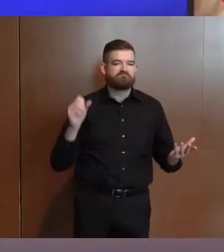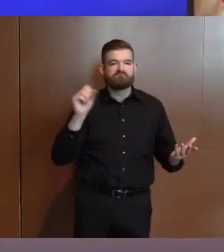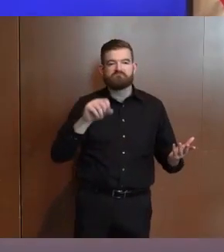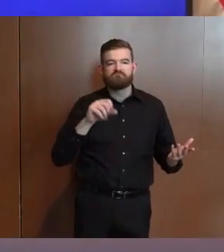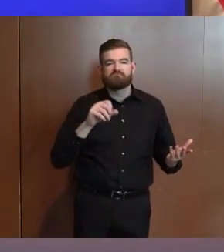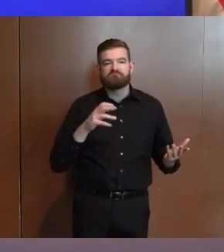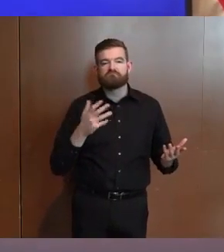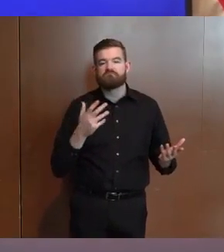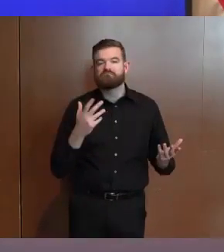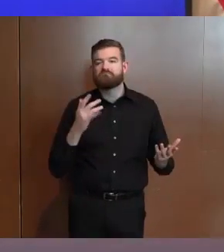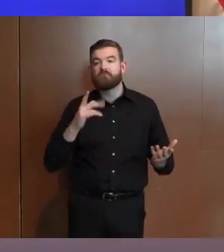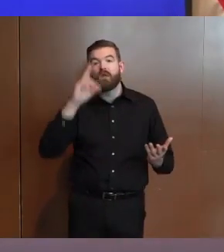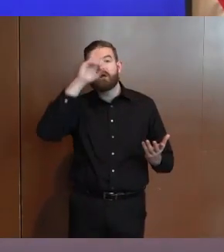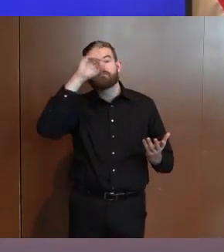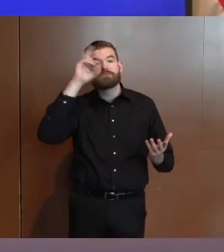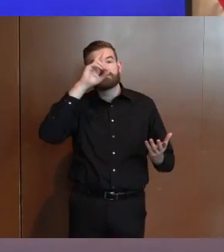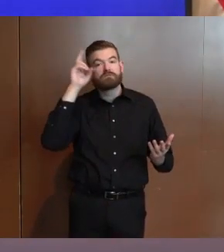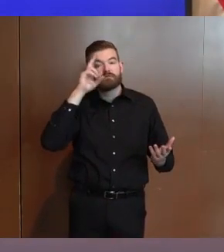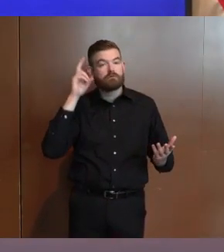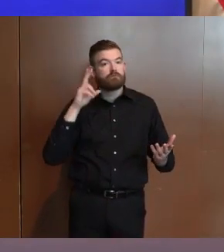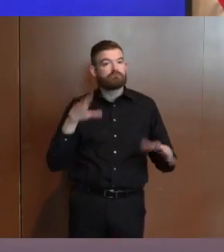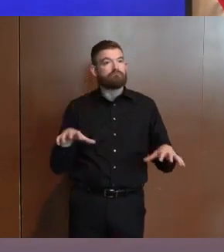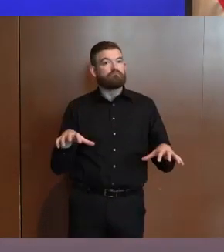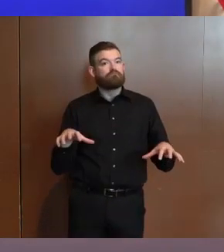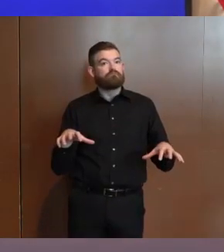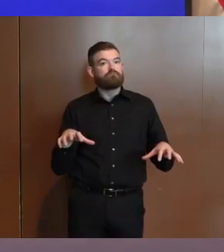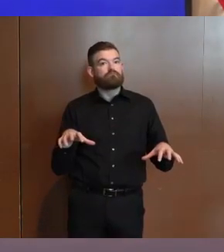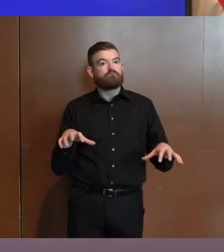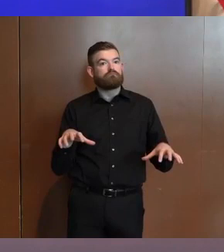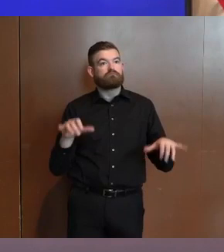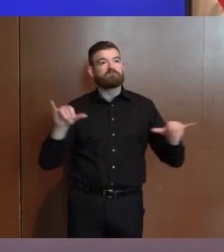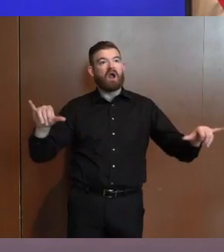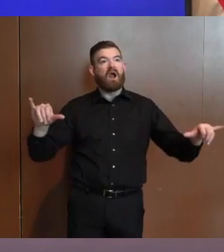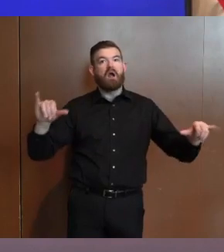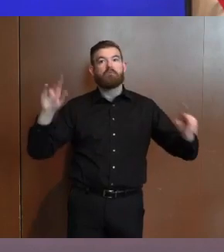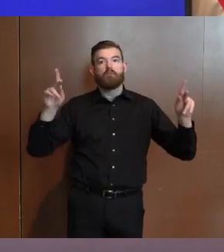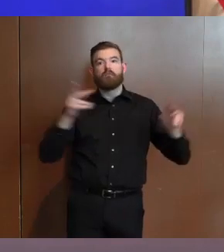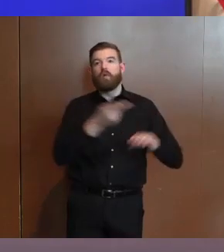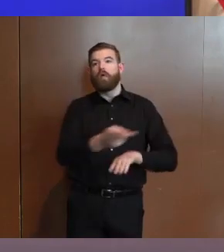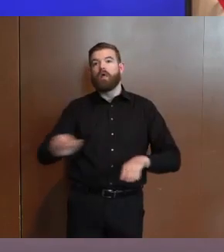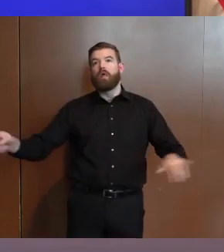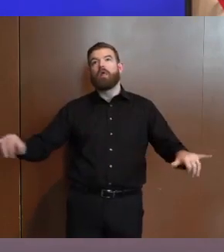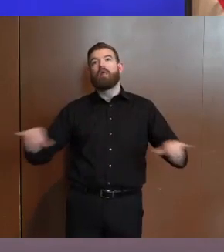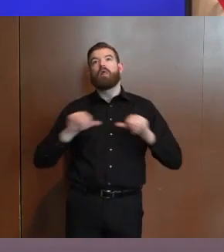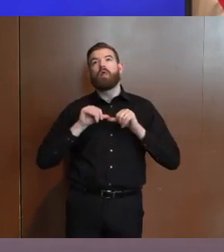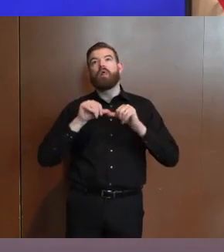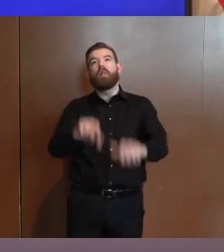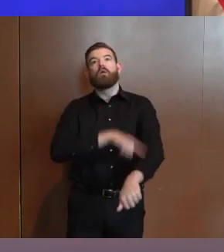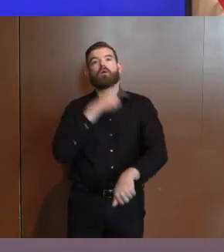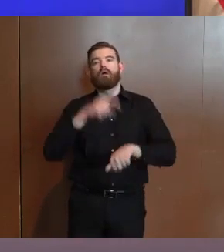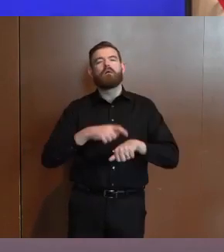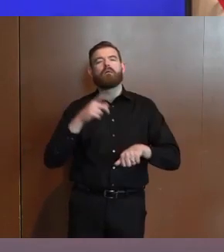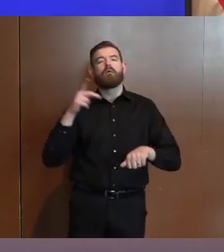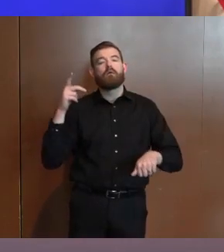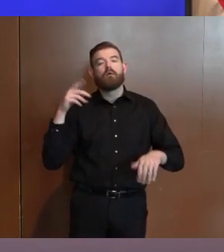as opposed to something that's a static photograph that is at one moment in time.